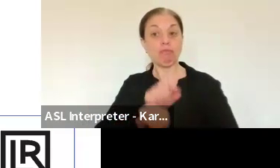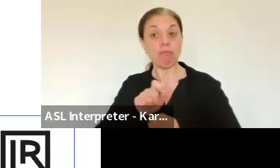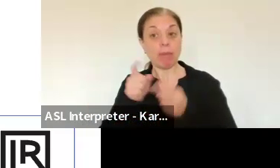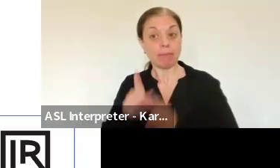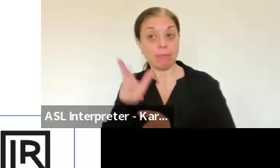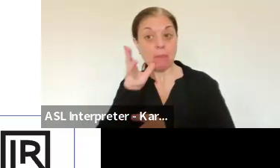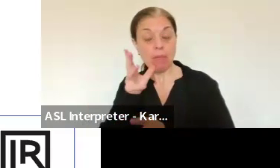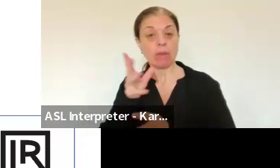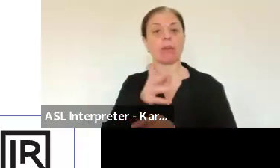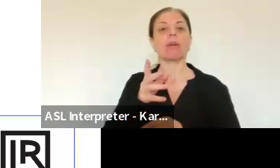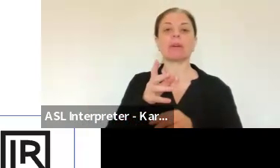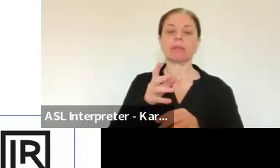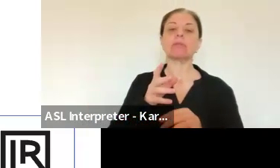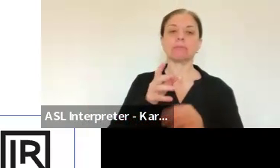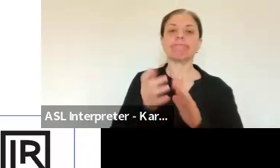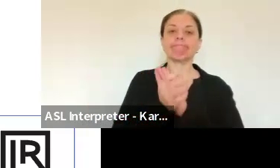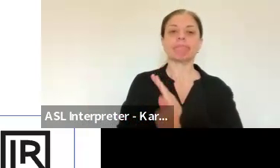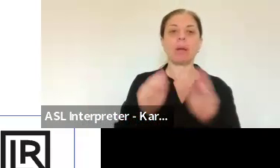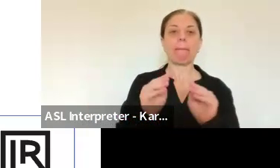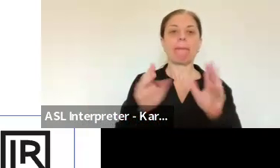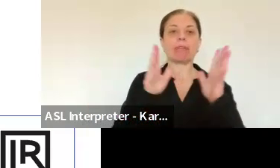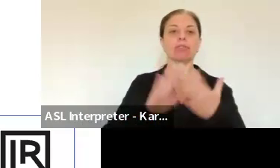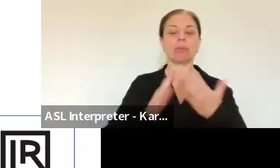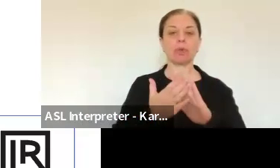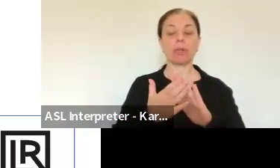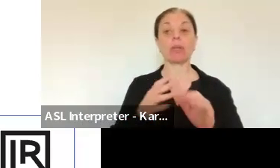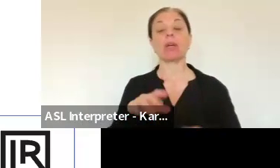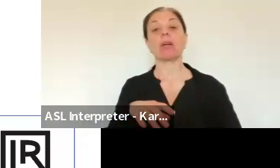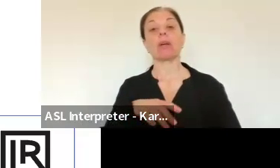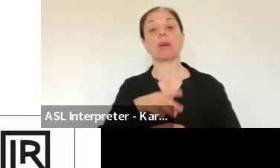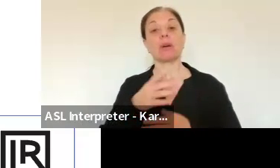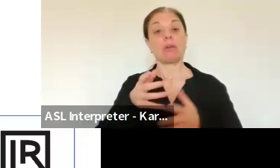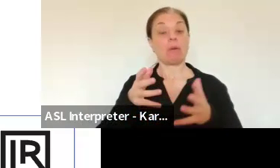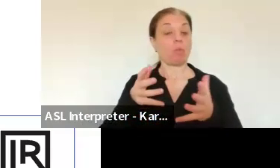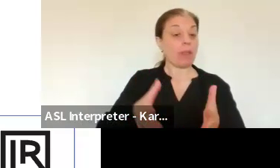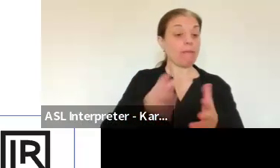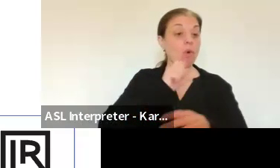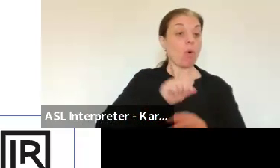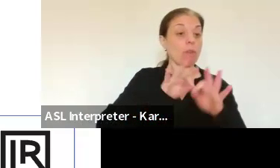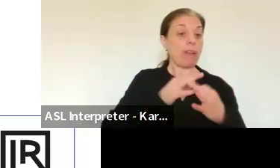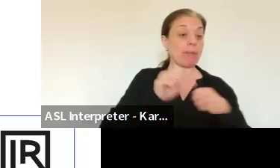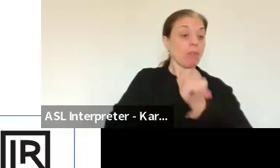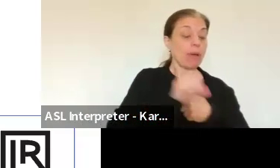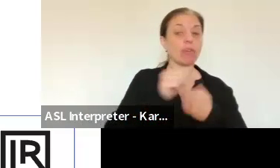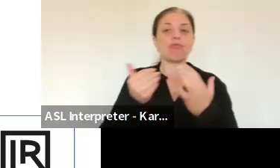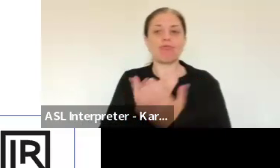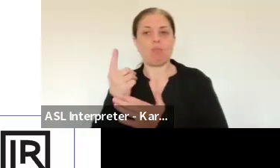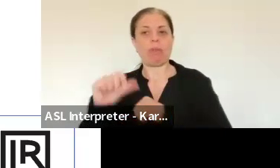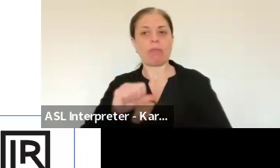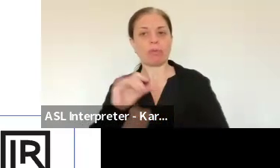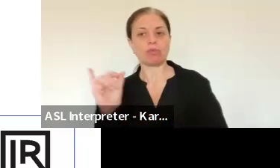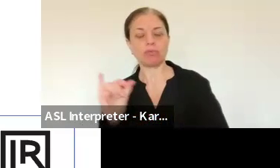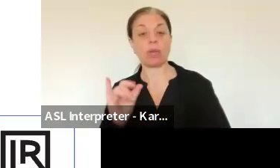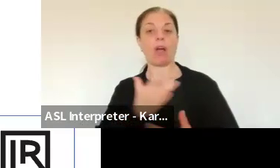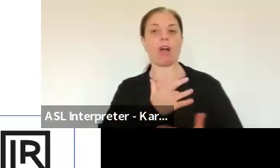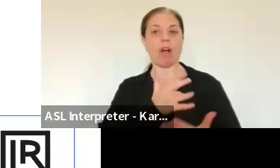Malik exposes the cracks in his new magical community. These cracks threaten what's left of his old family as well as his new one. This